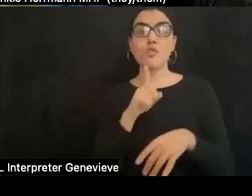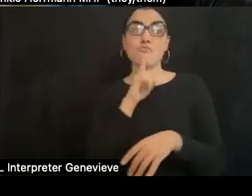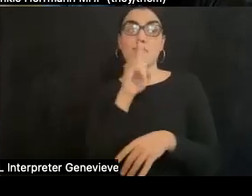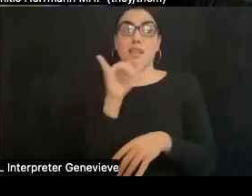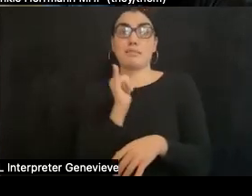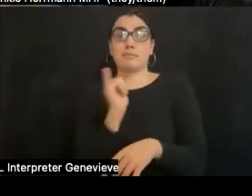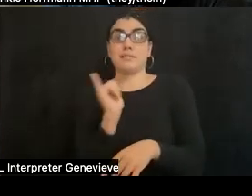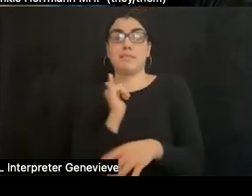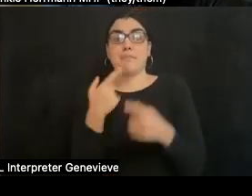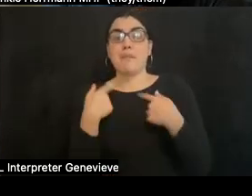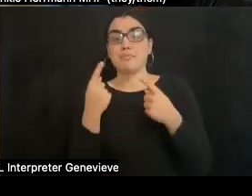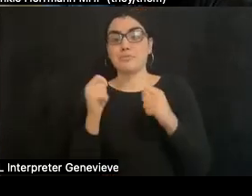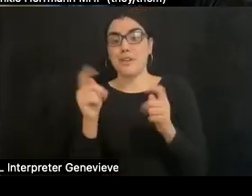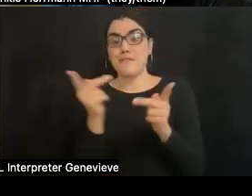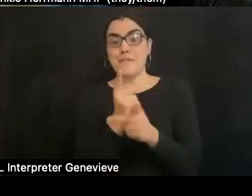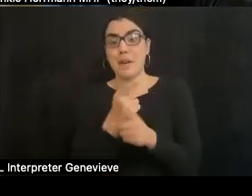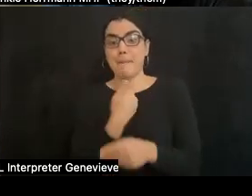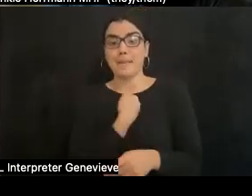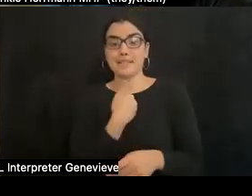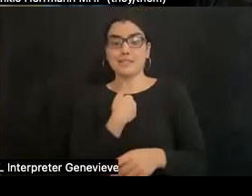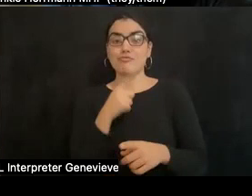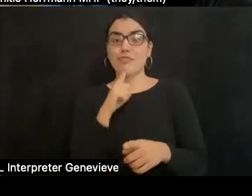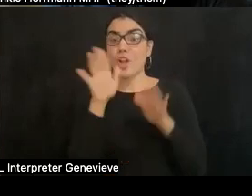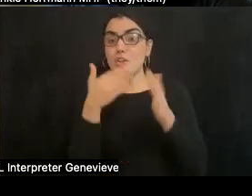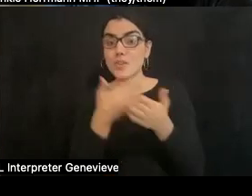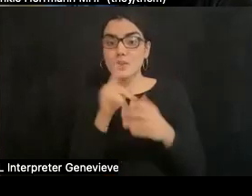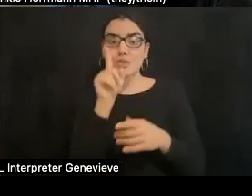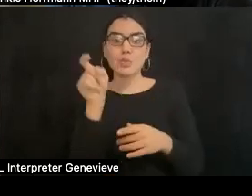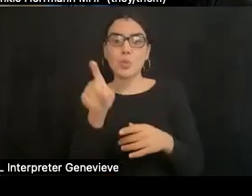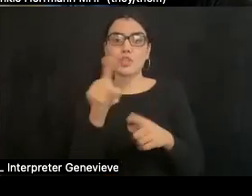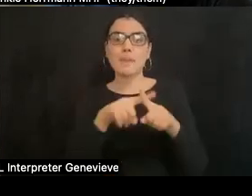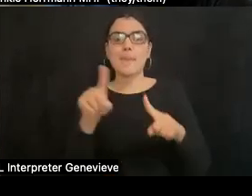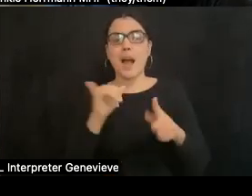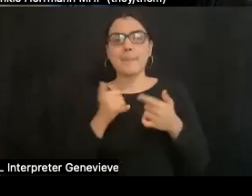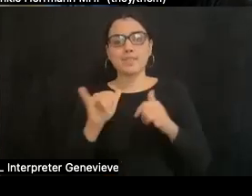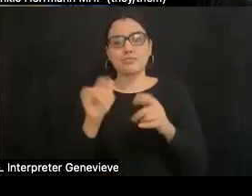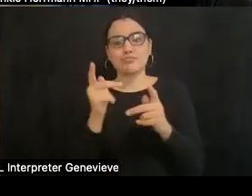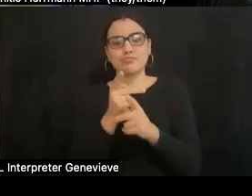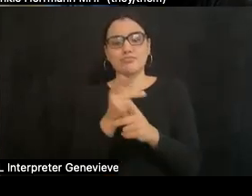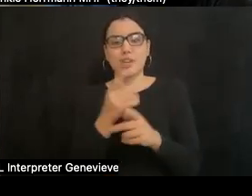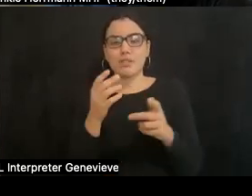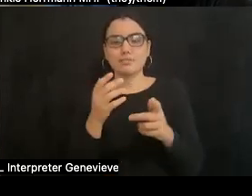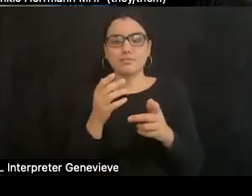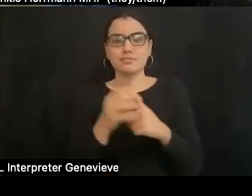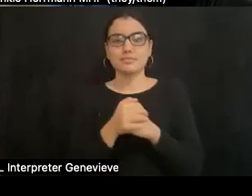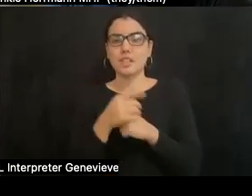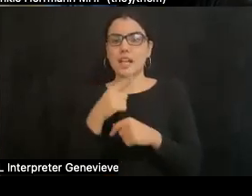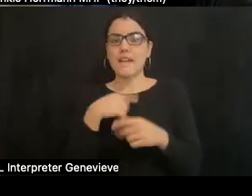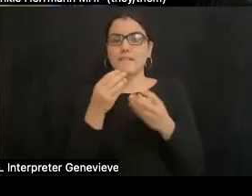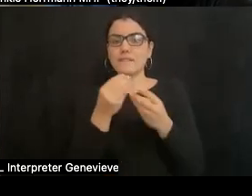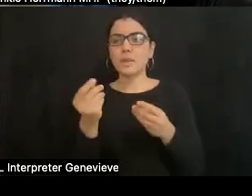great question that I don't know the answer to. But I'm working on it myself. I have a few individuals right now that I'm trying to sort out kind of the